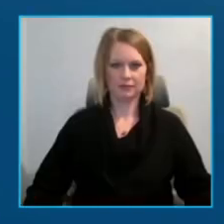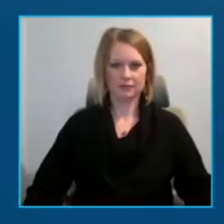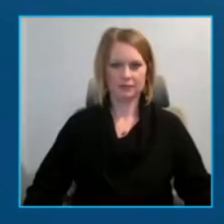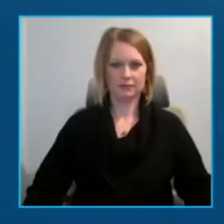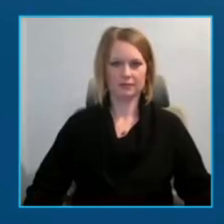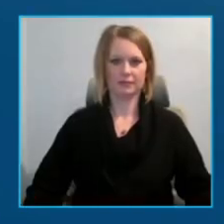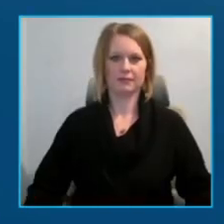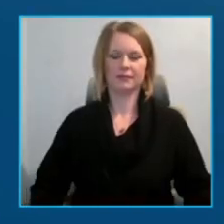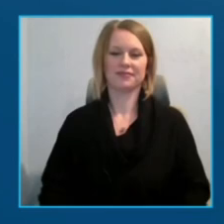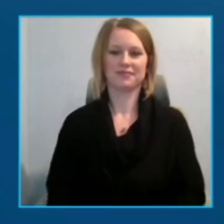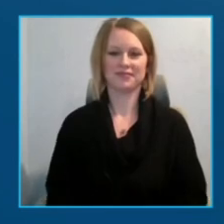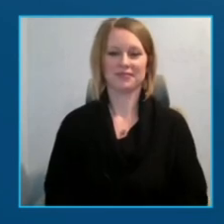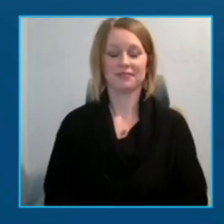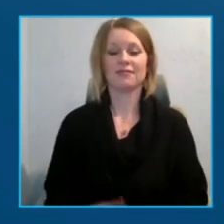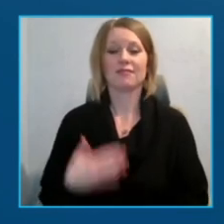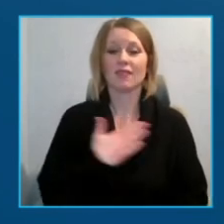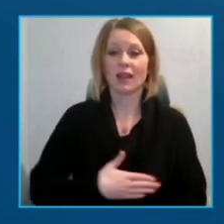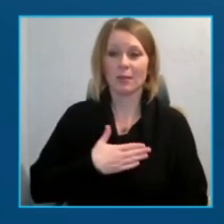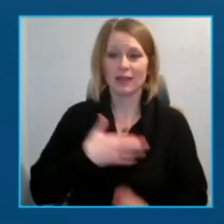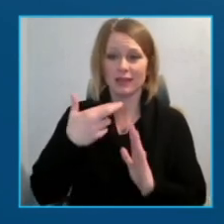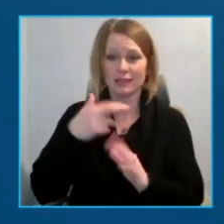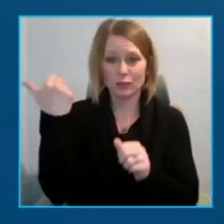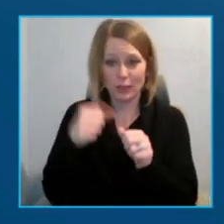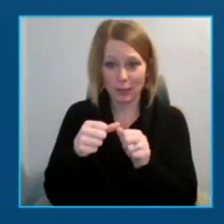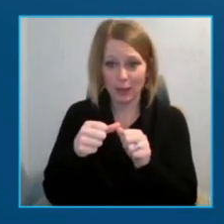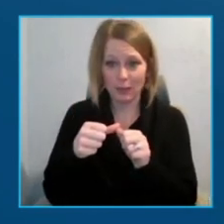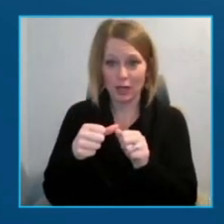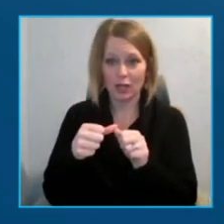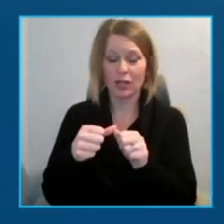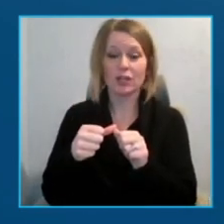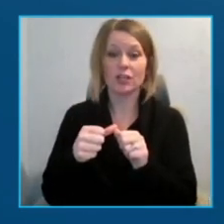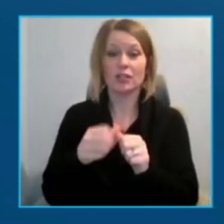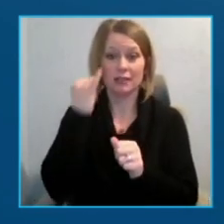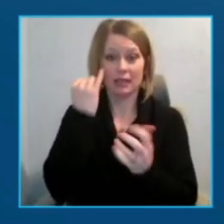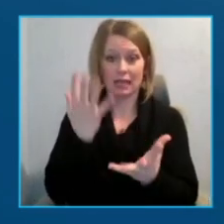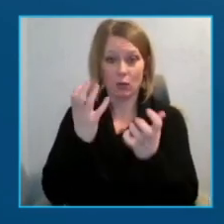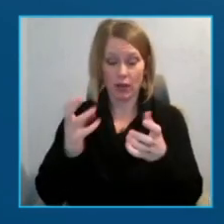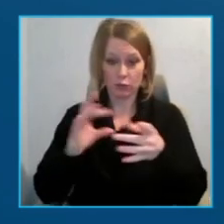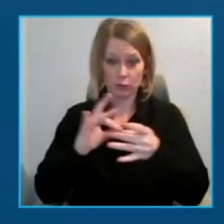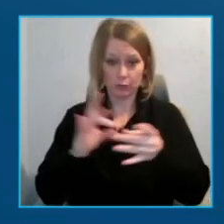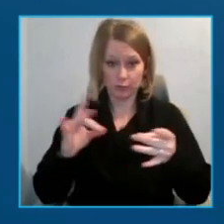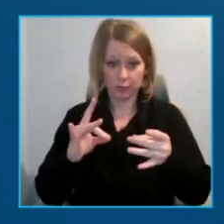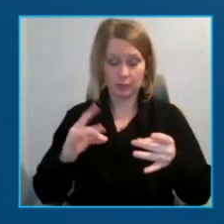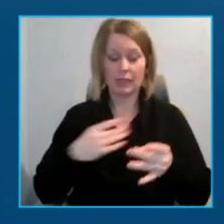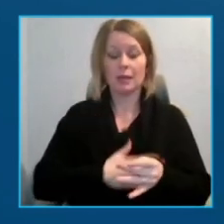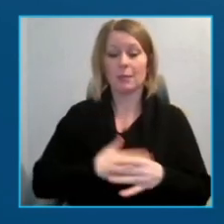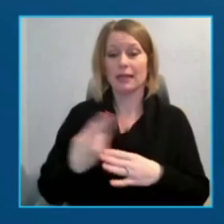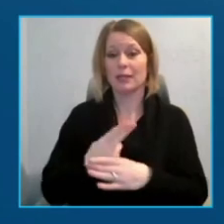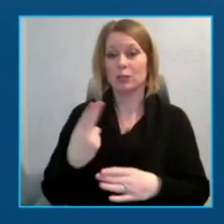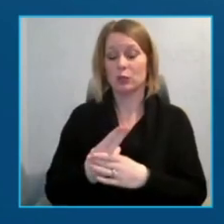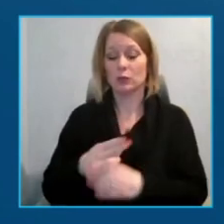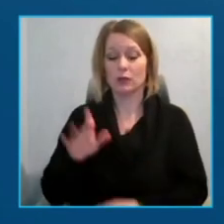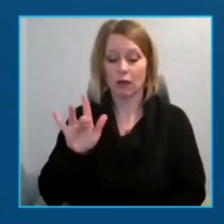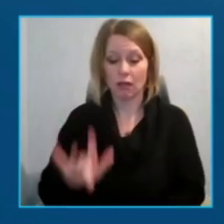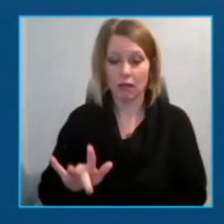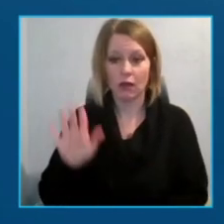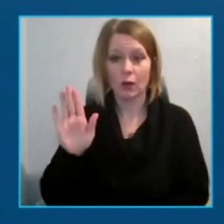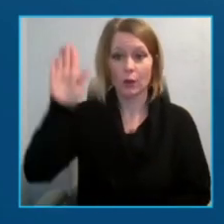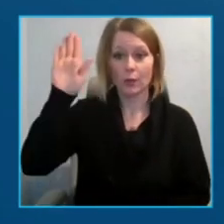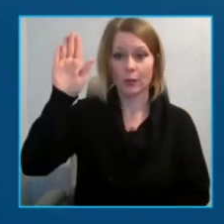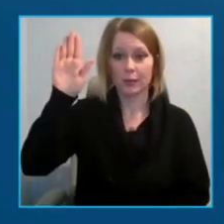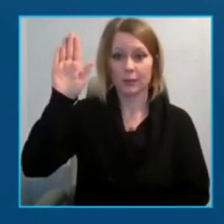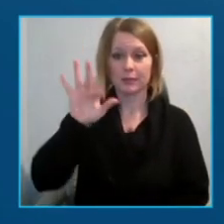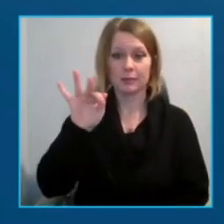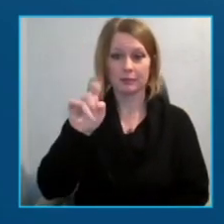should please use the raise your hand feature in Zoom to be recognized. You will be